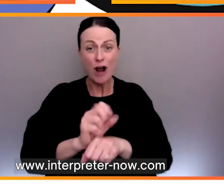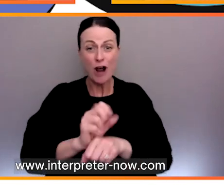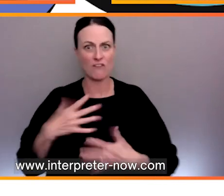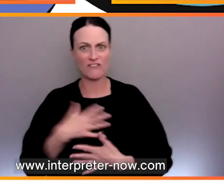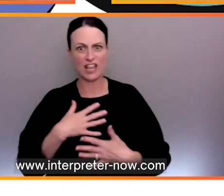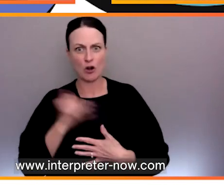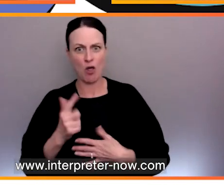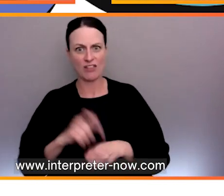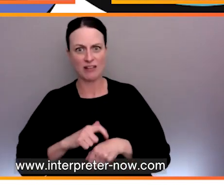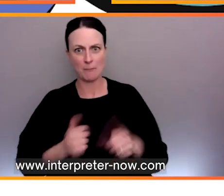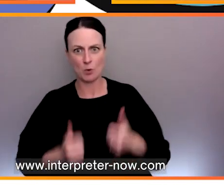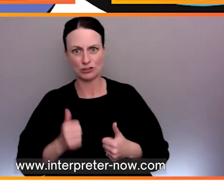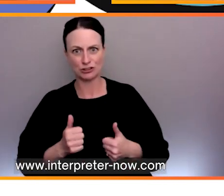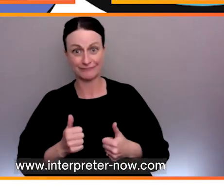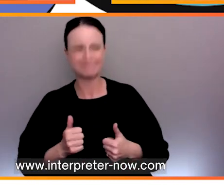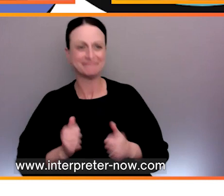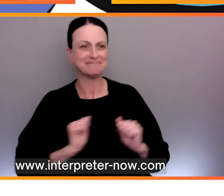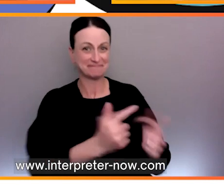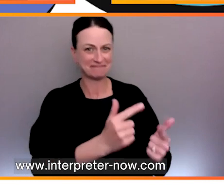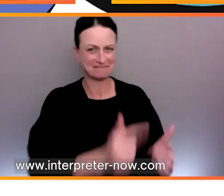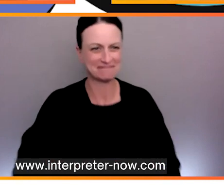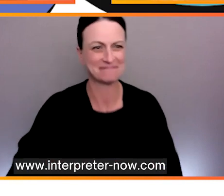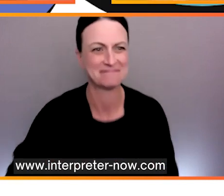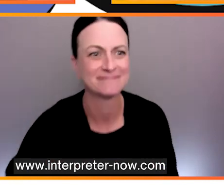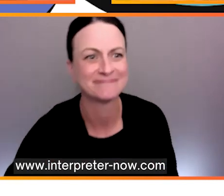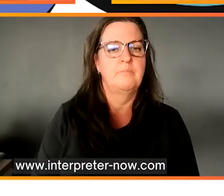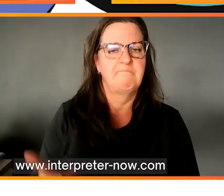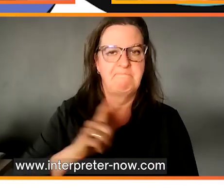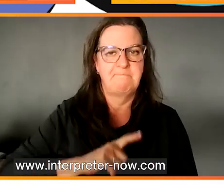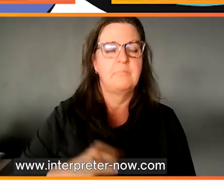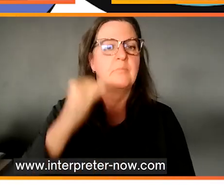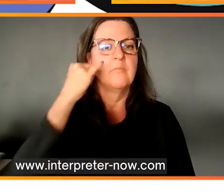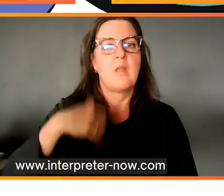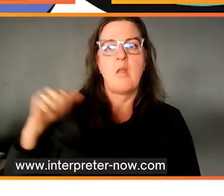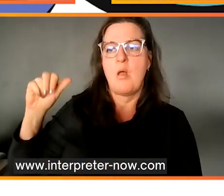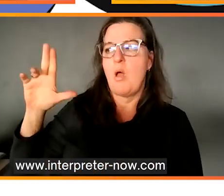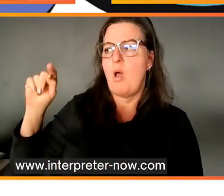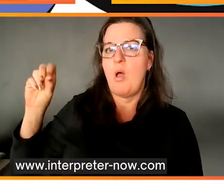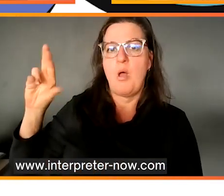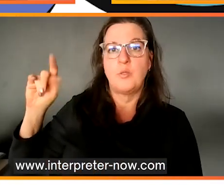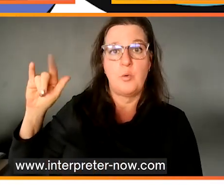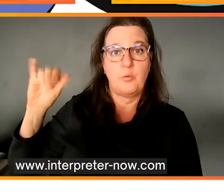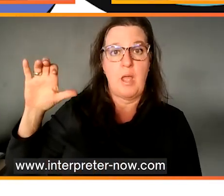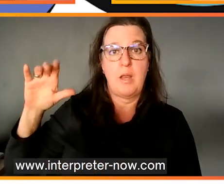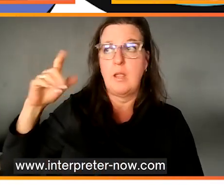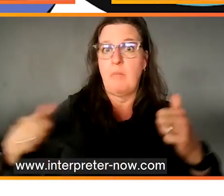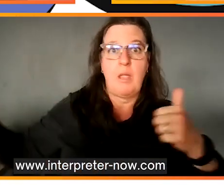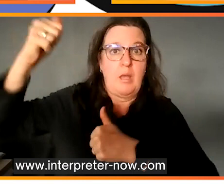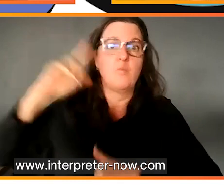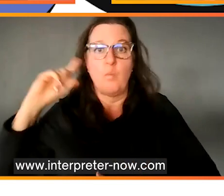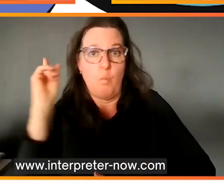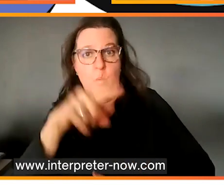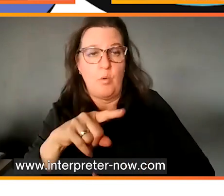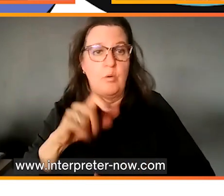and rewarded along the way? I think those are all kinds of ways to sort of get out, as I said, outside of